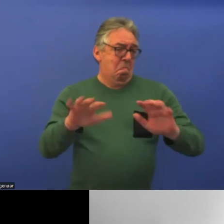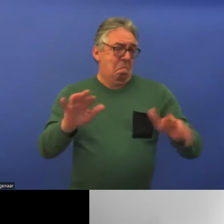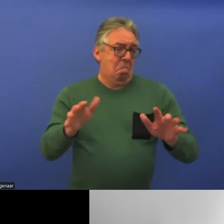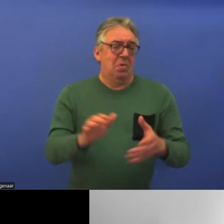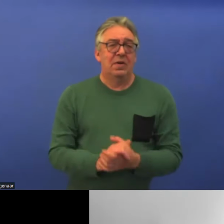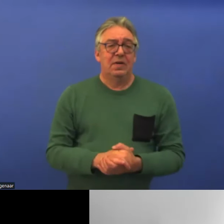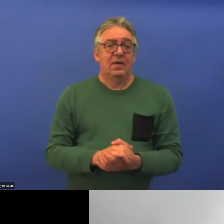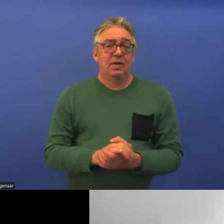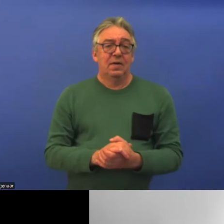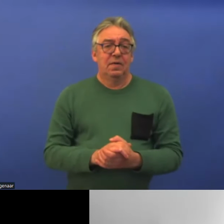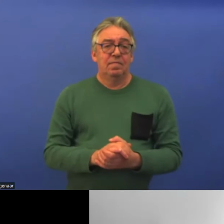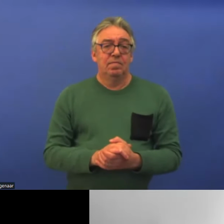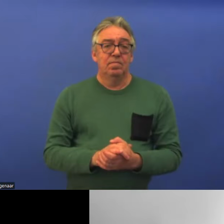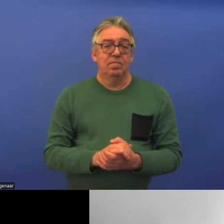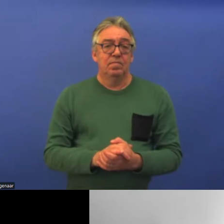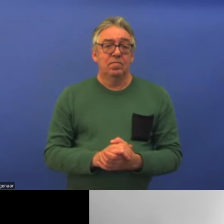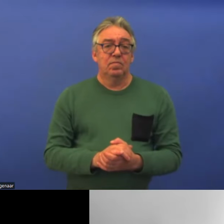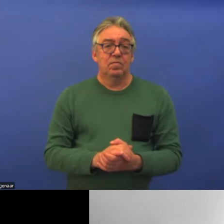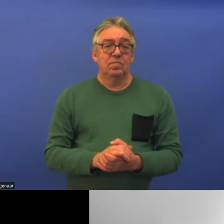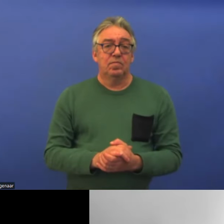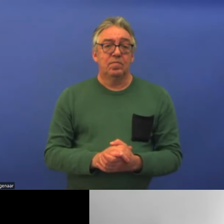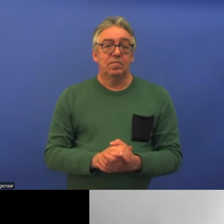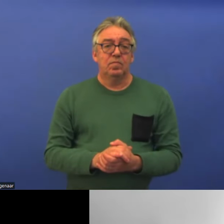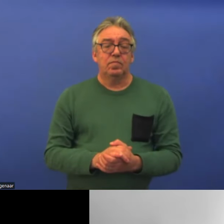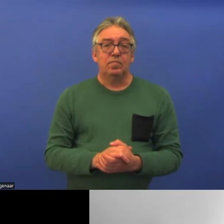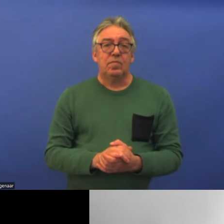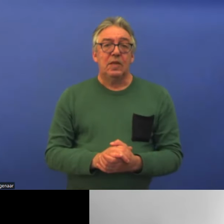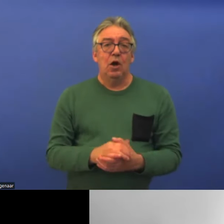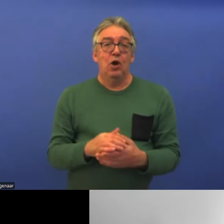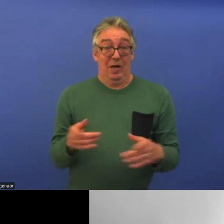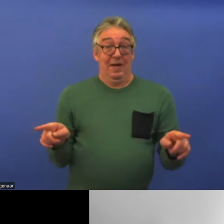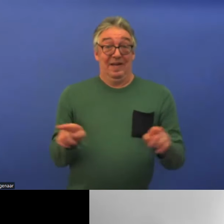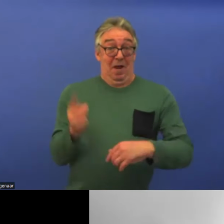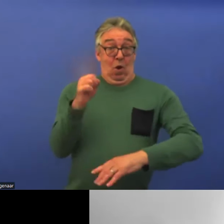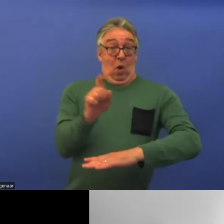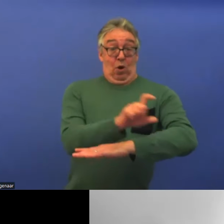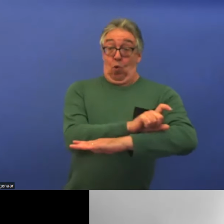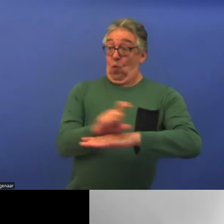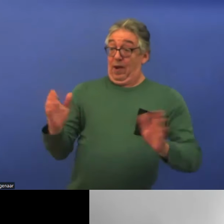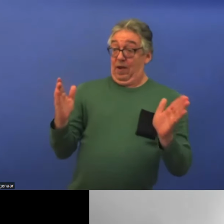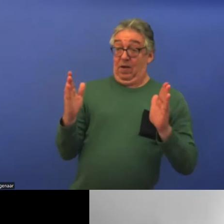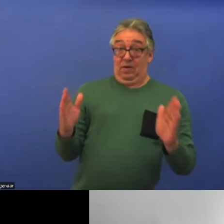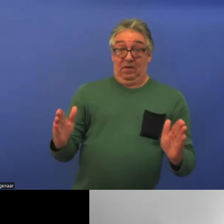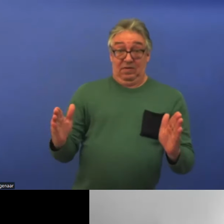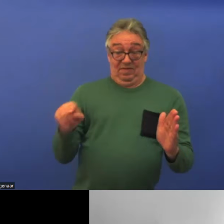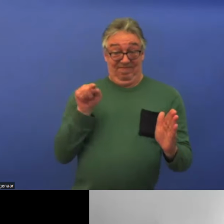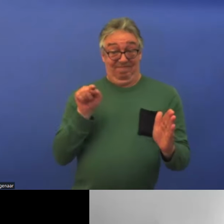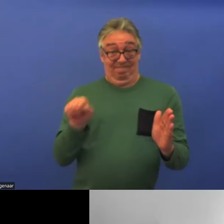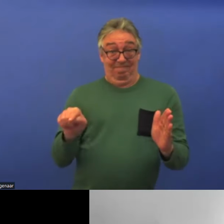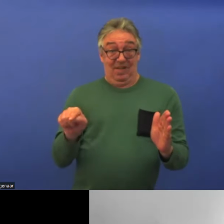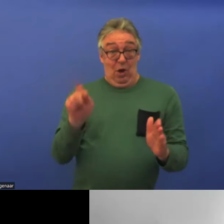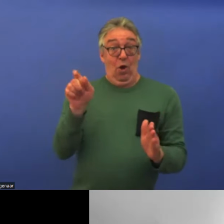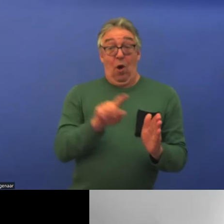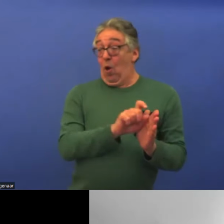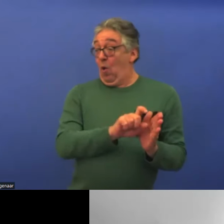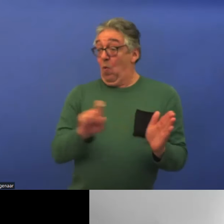presentation. And this is usually in the beginning of the week in which the state is reviewed. For the case of